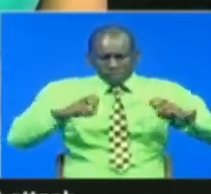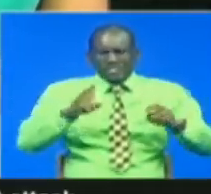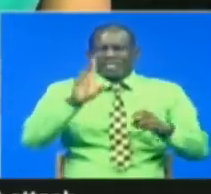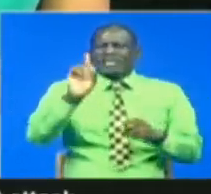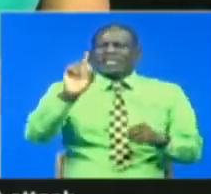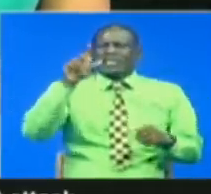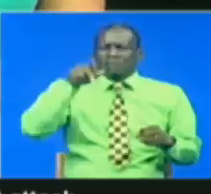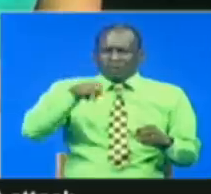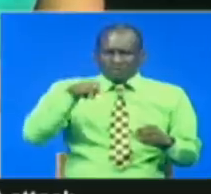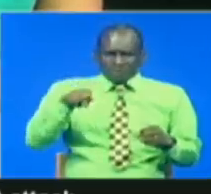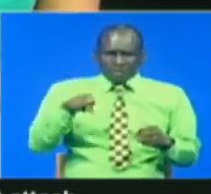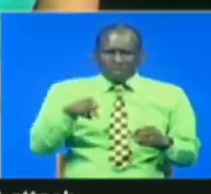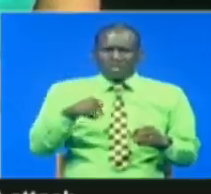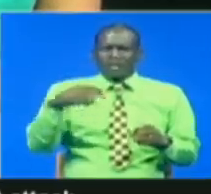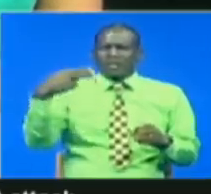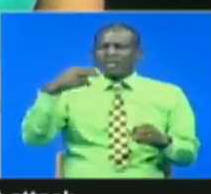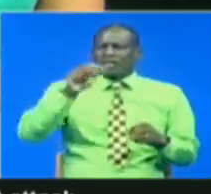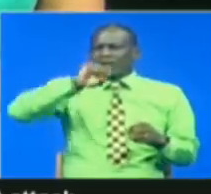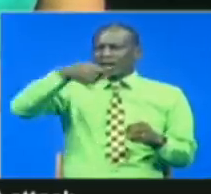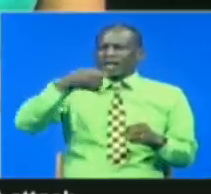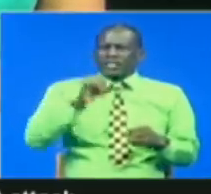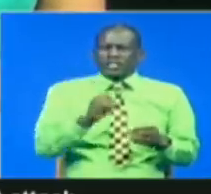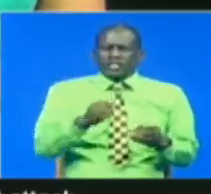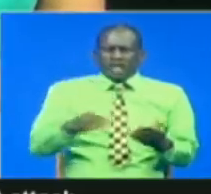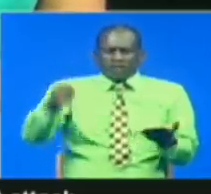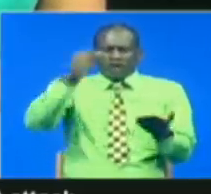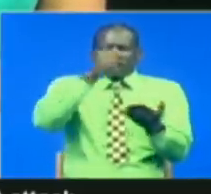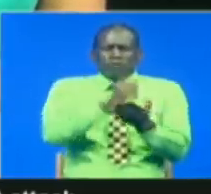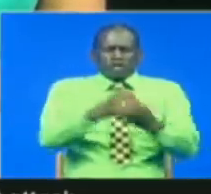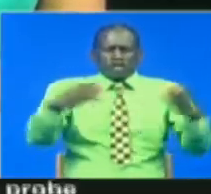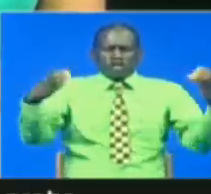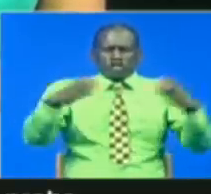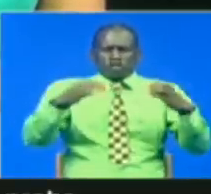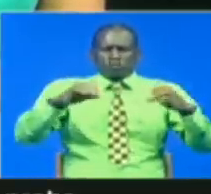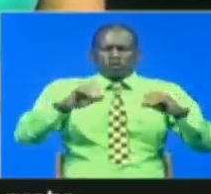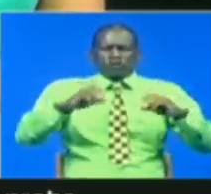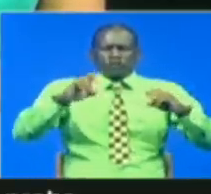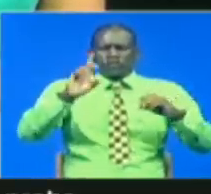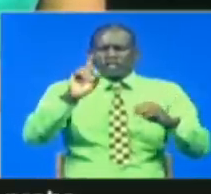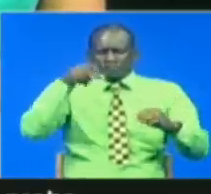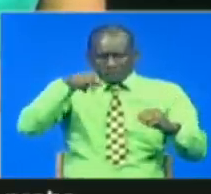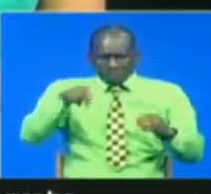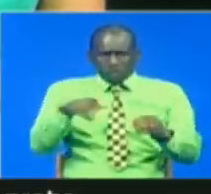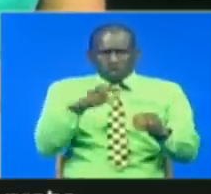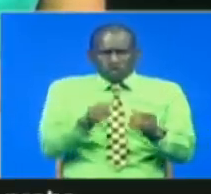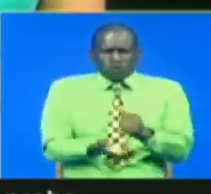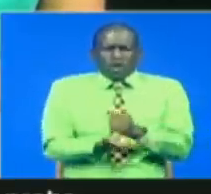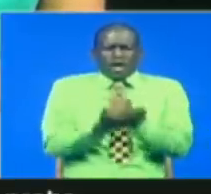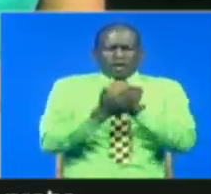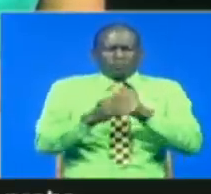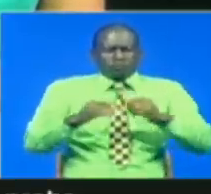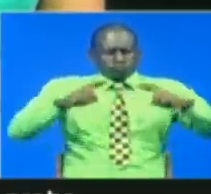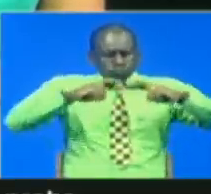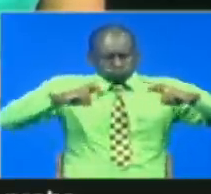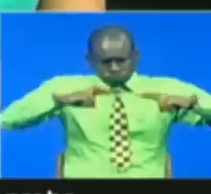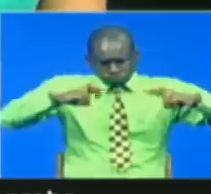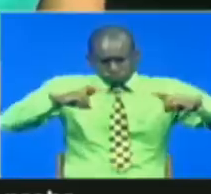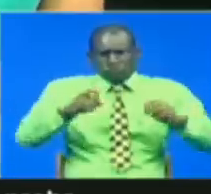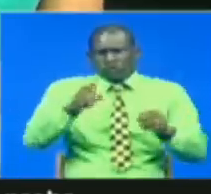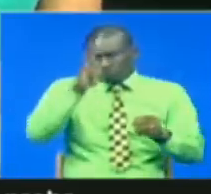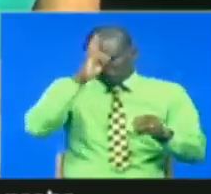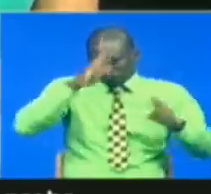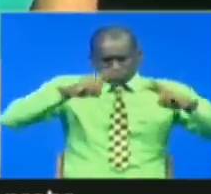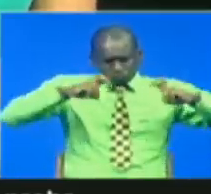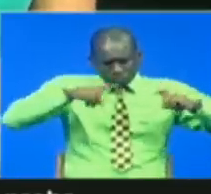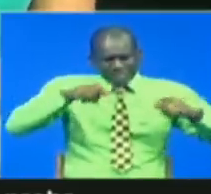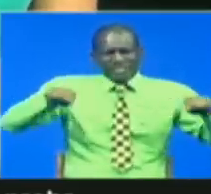public prosecution, Nurdin Haji, has appointed a team of prosecutors to offer technical help to the detectives investigating the attack that